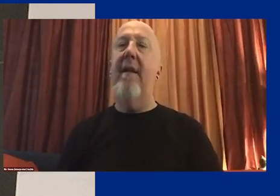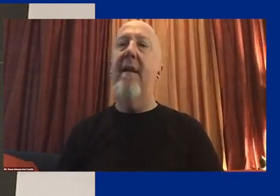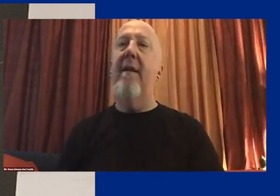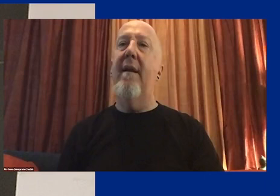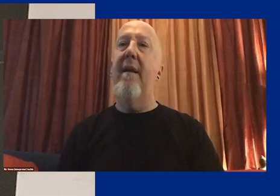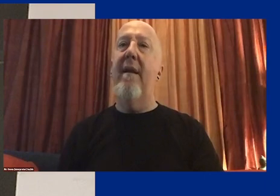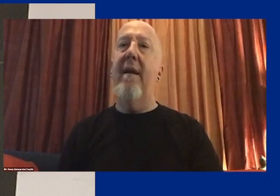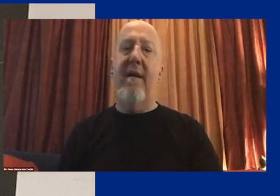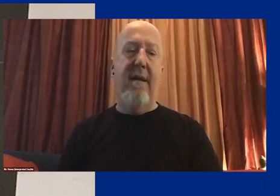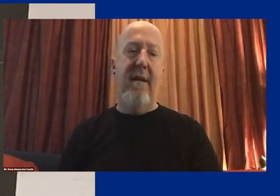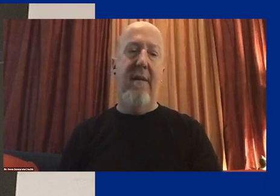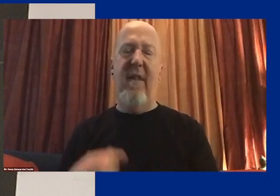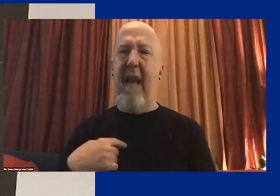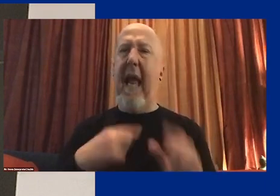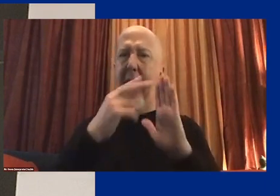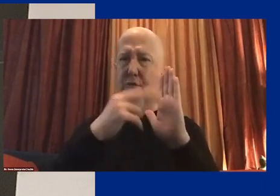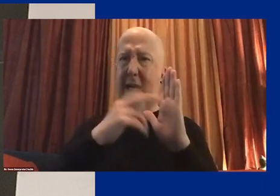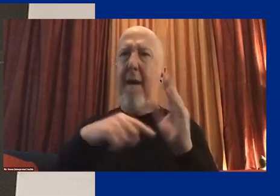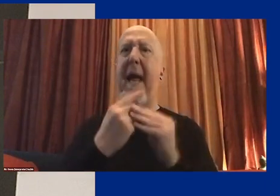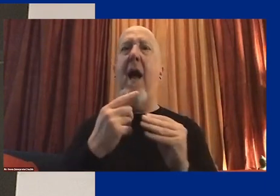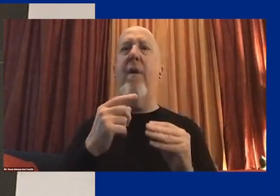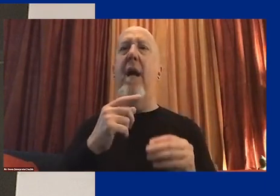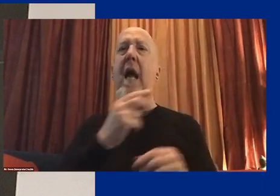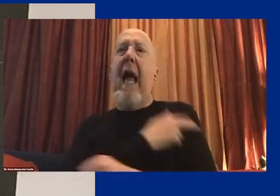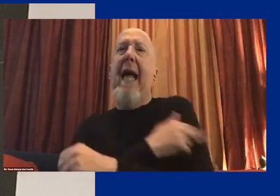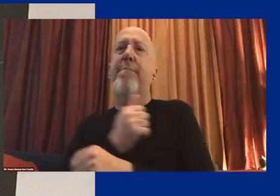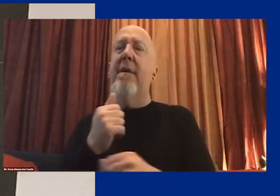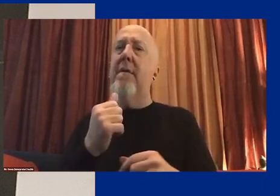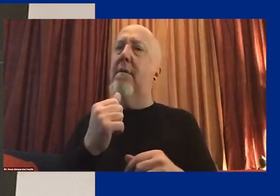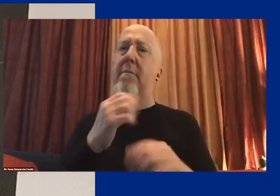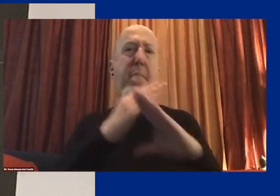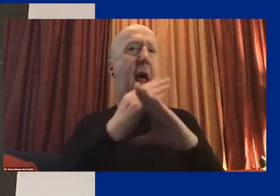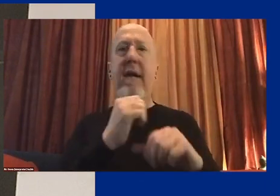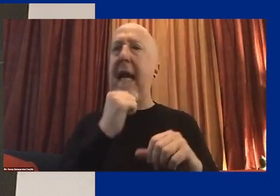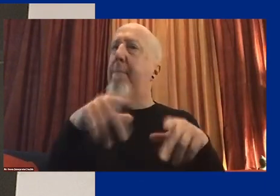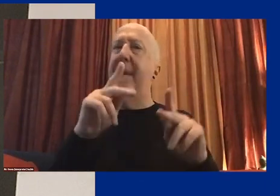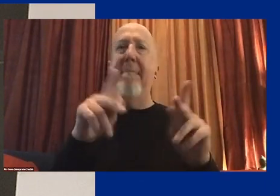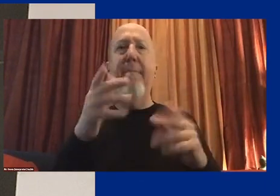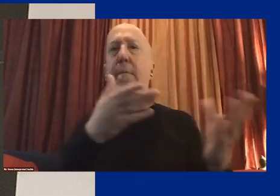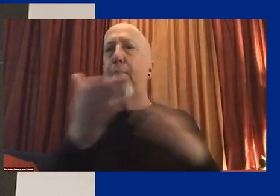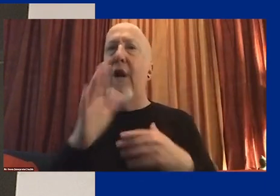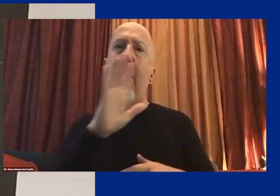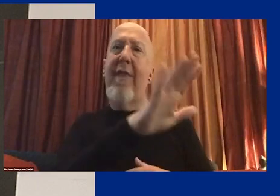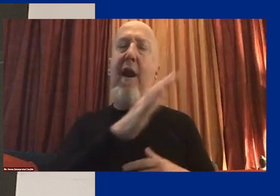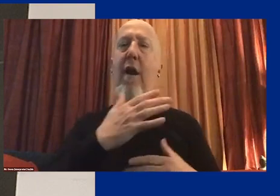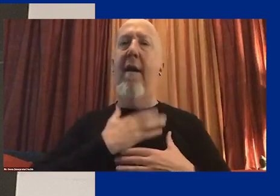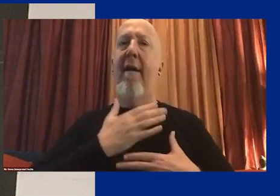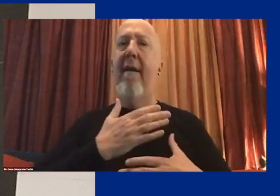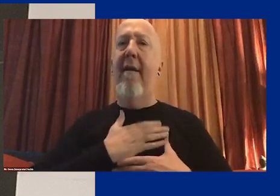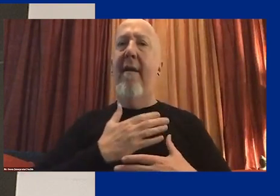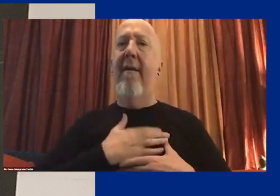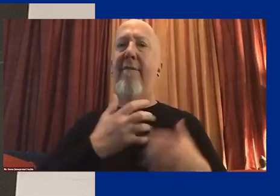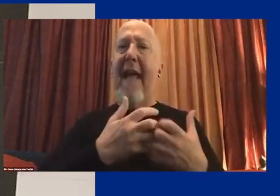I've read that hospitals refuse to allow people to bring their own ventilators and other equipment due to infection